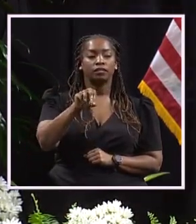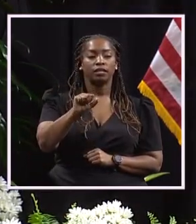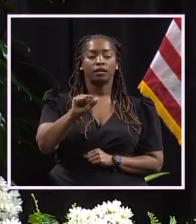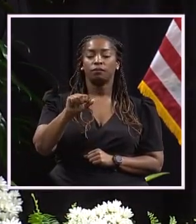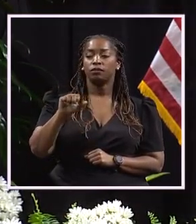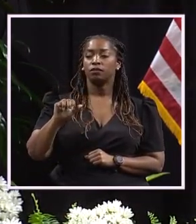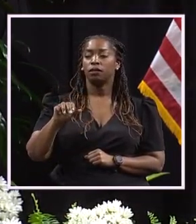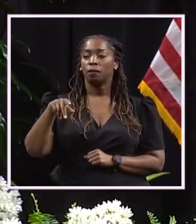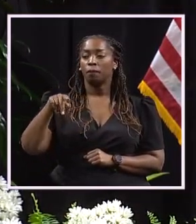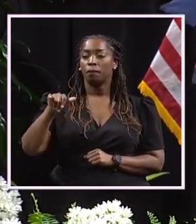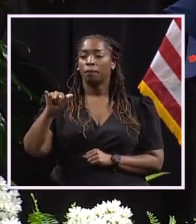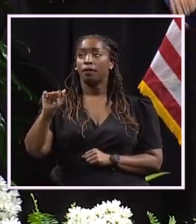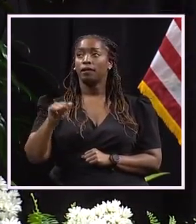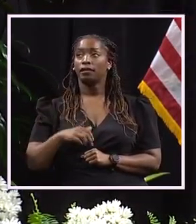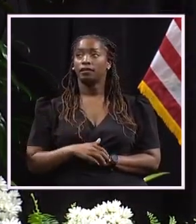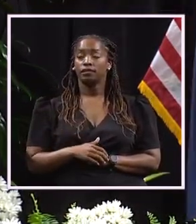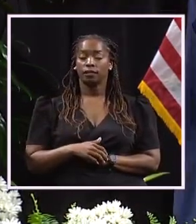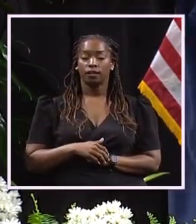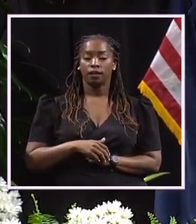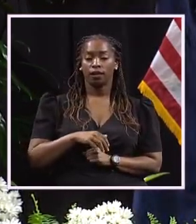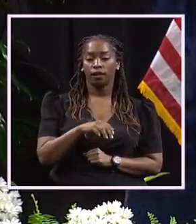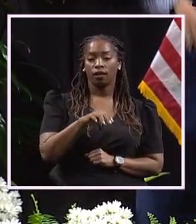Josue Ronaldo Zuniga Flores.